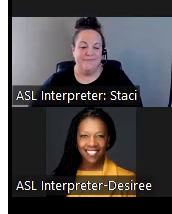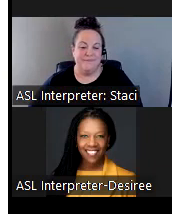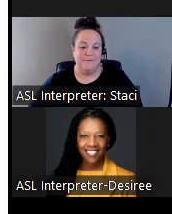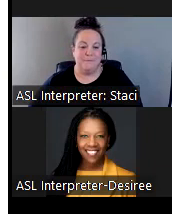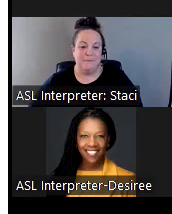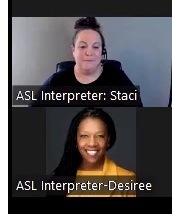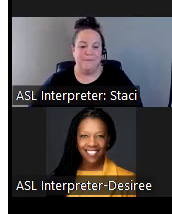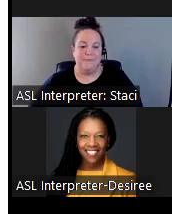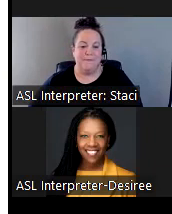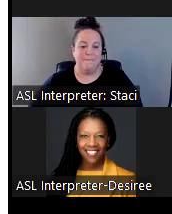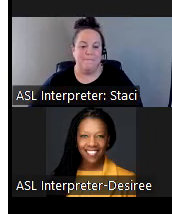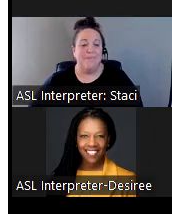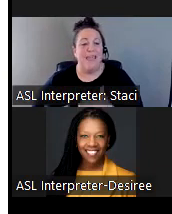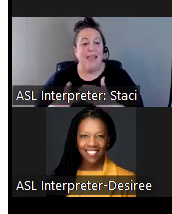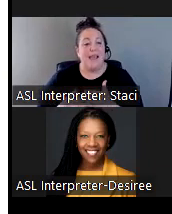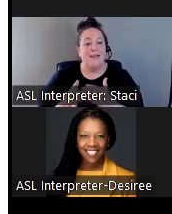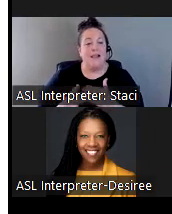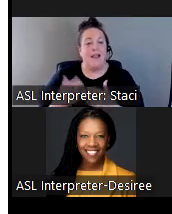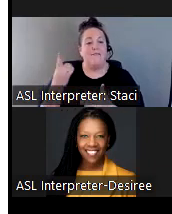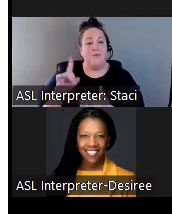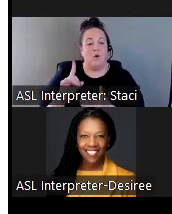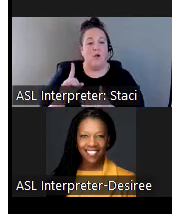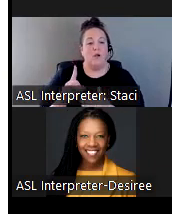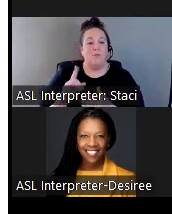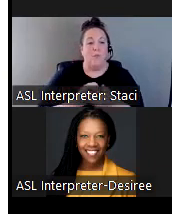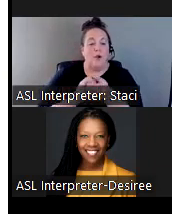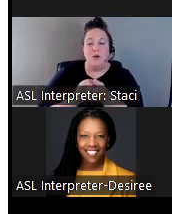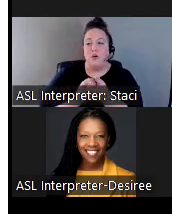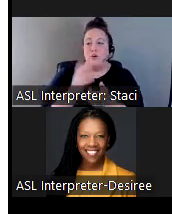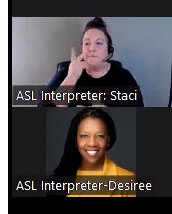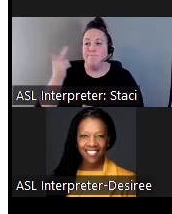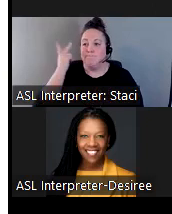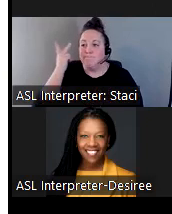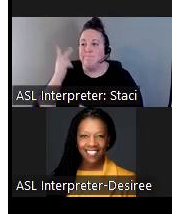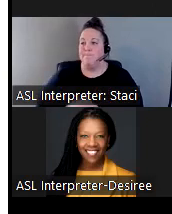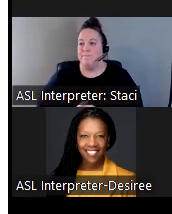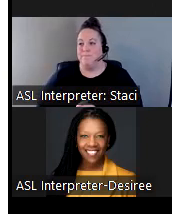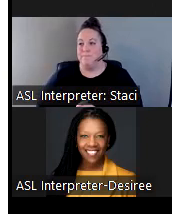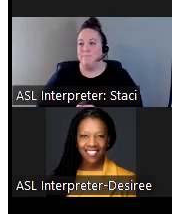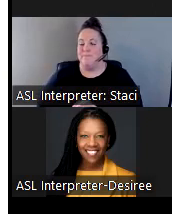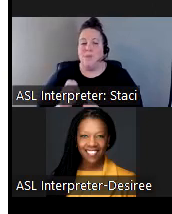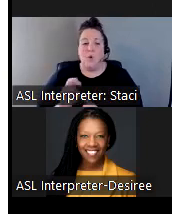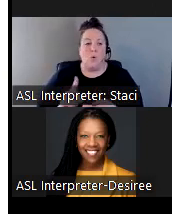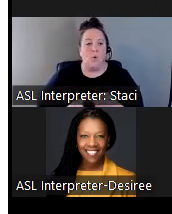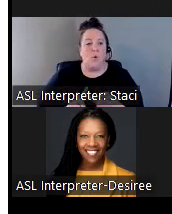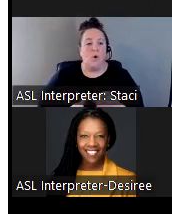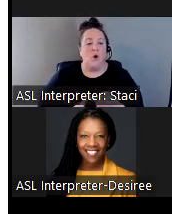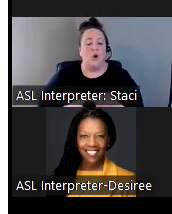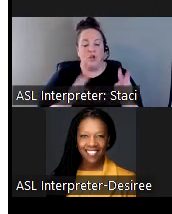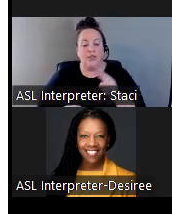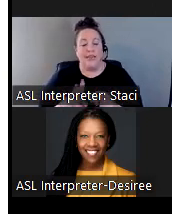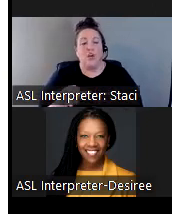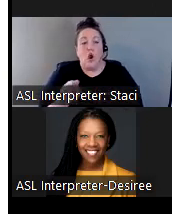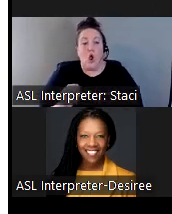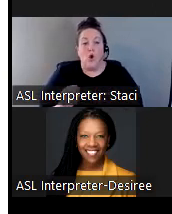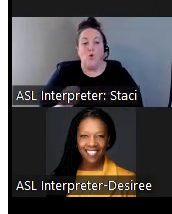Guide for parent professional partnerships, having a culture of self-reflection. Look upon yourself, look at your own biases. Don't share your biases